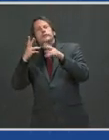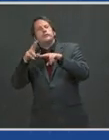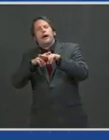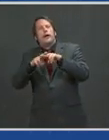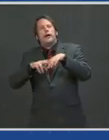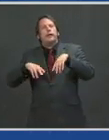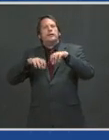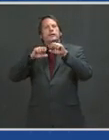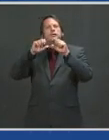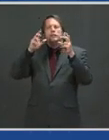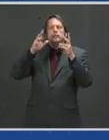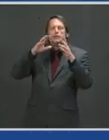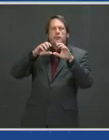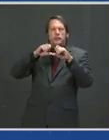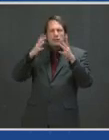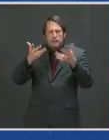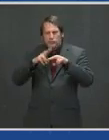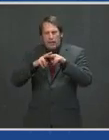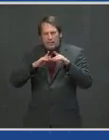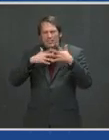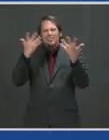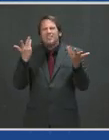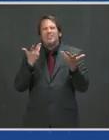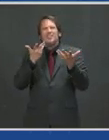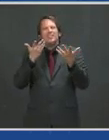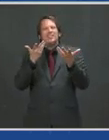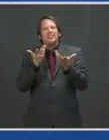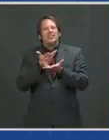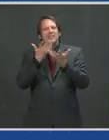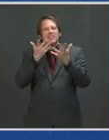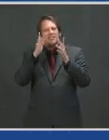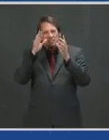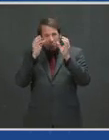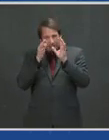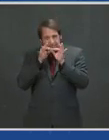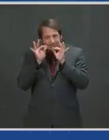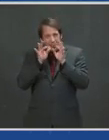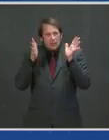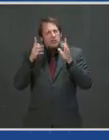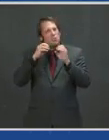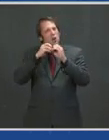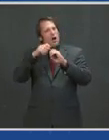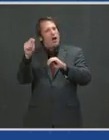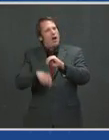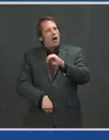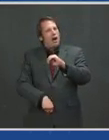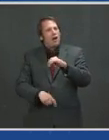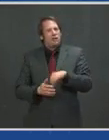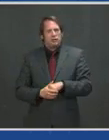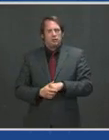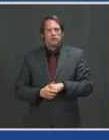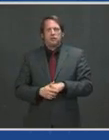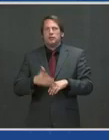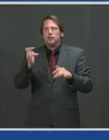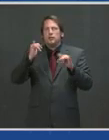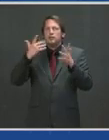isn't. I think the vast majority of Americans think everything from the sewer pipes to the